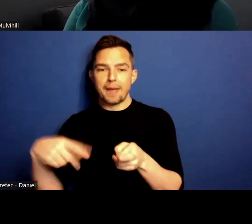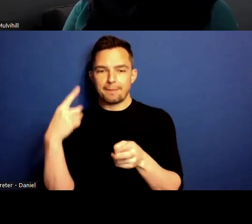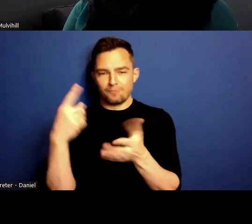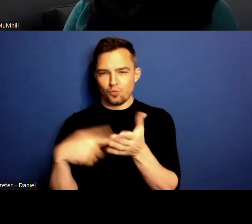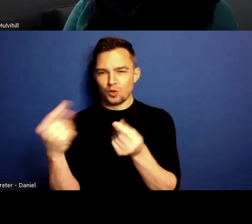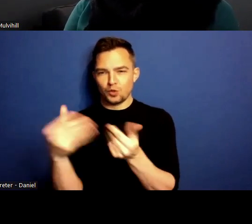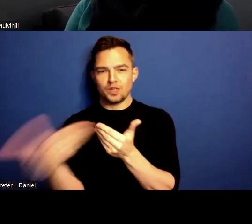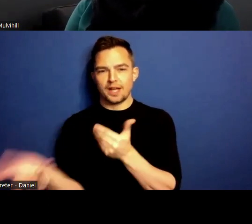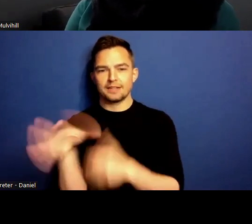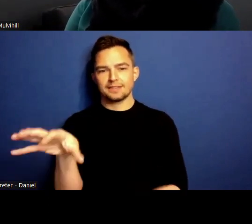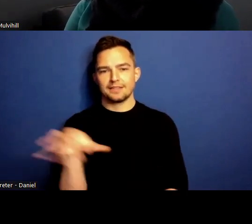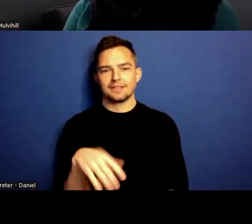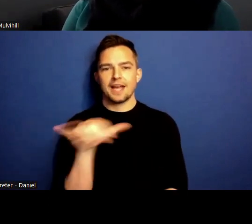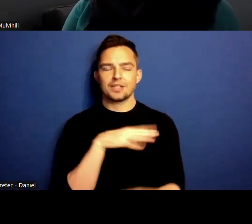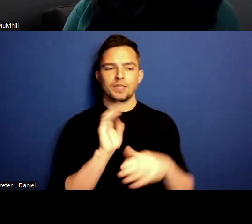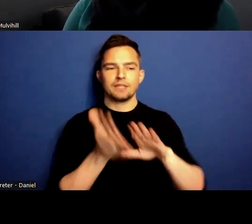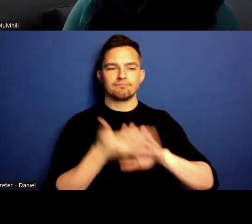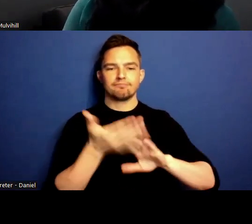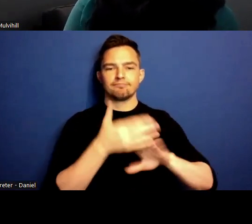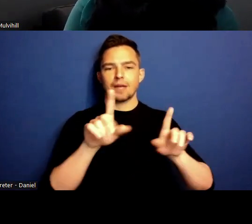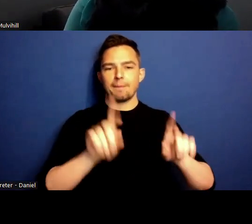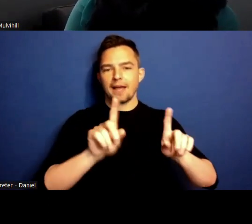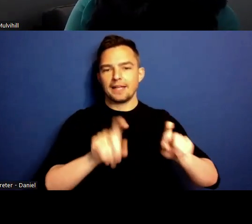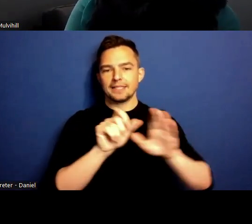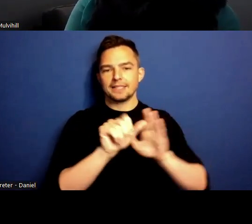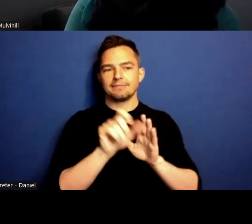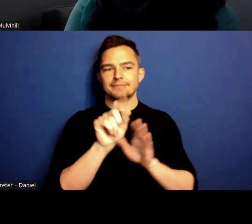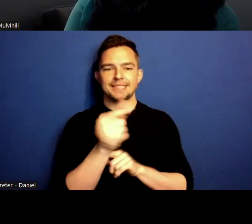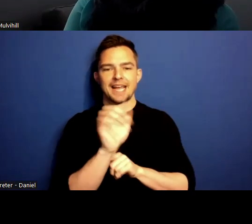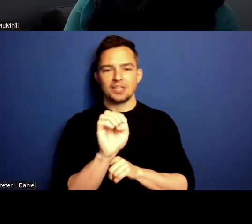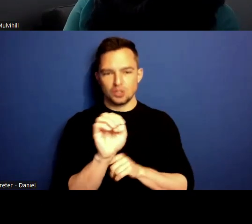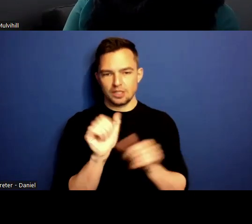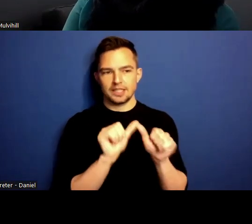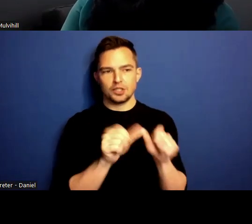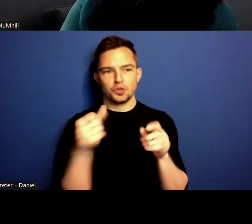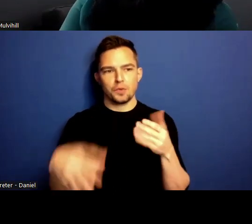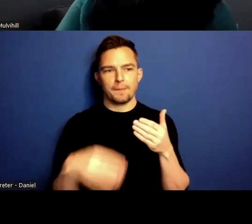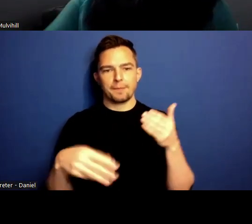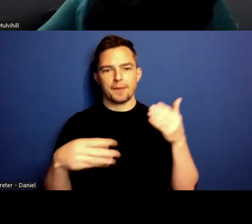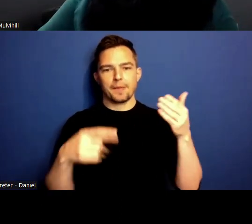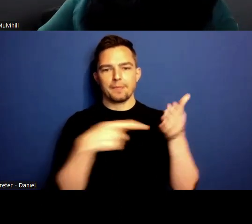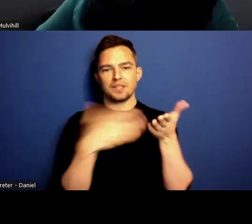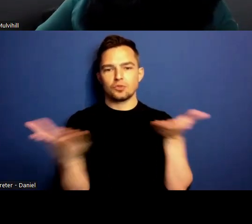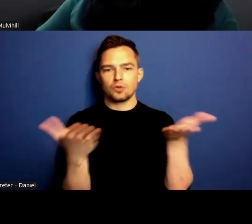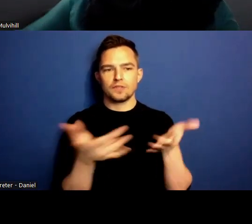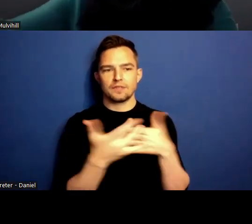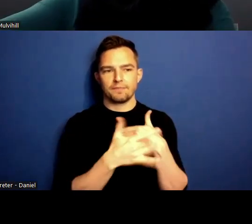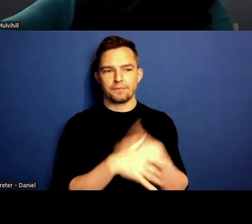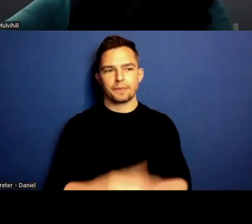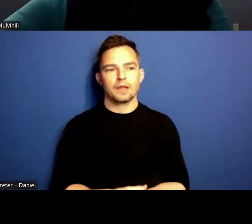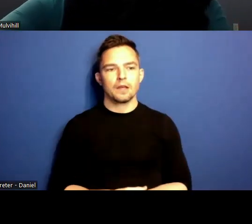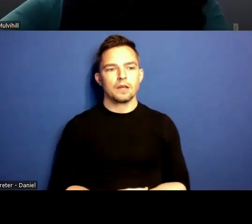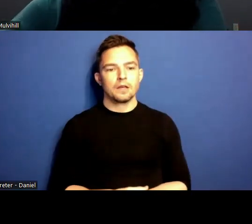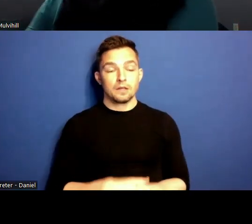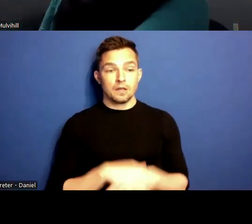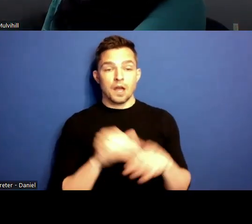move past a pilot stage and really continue to build out this service. Wanted to just highlight a